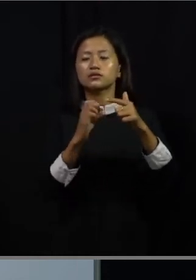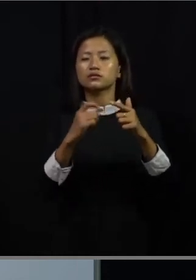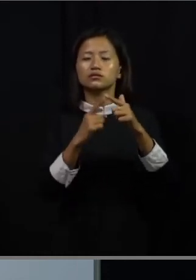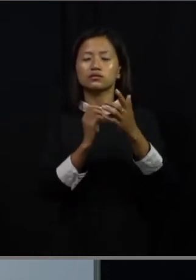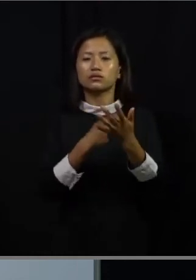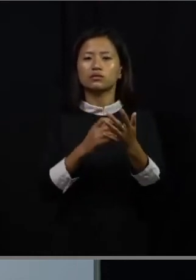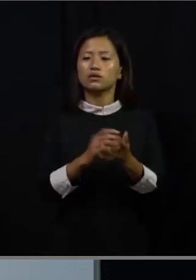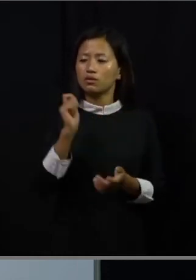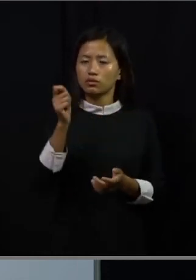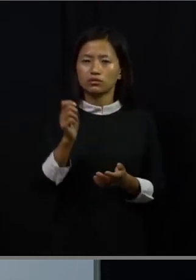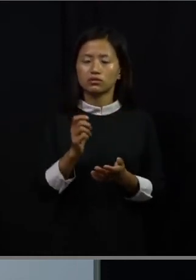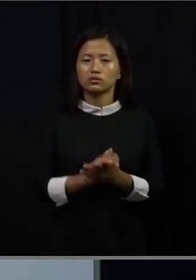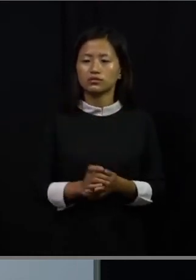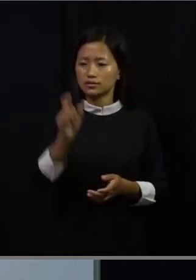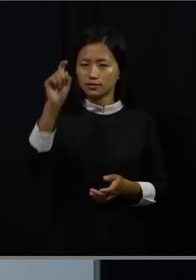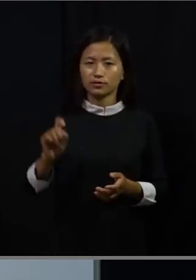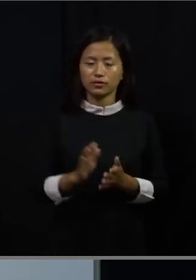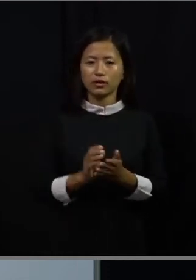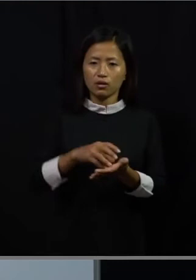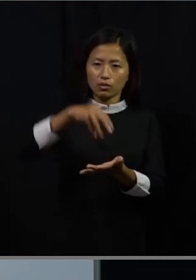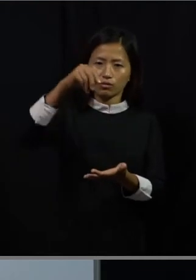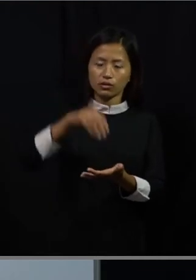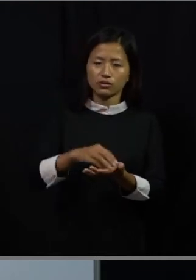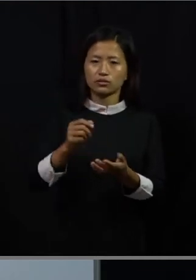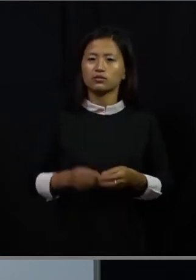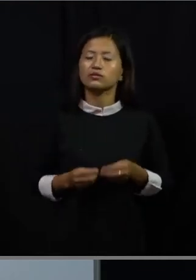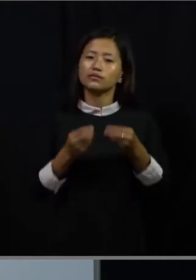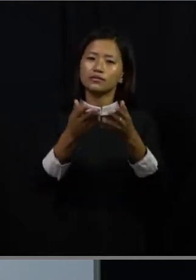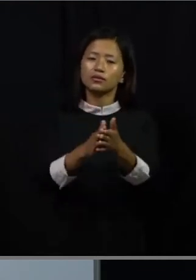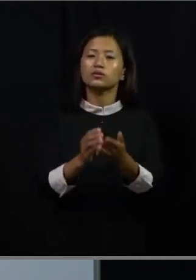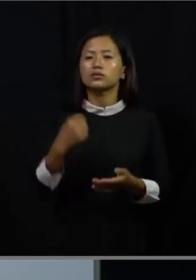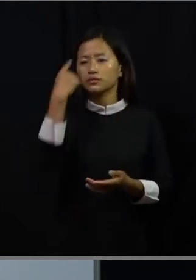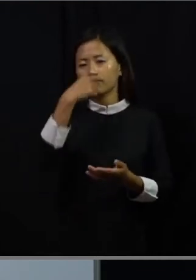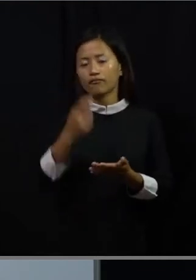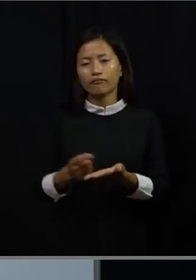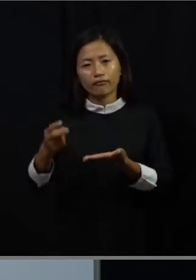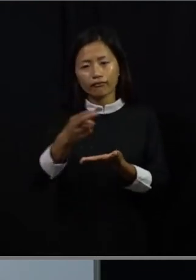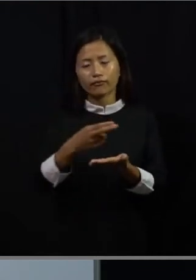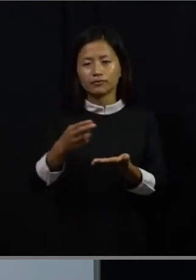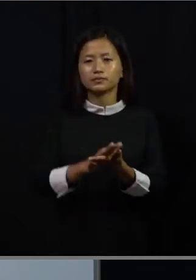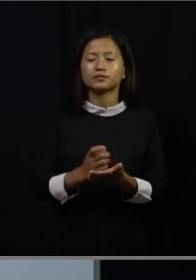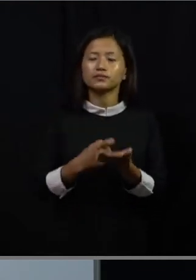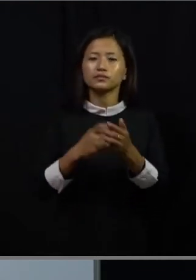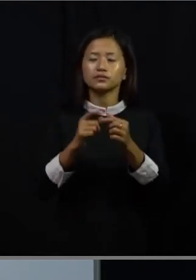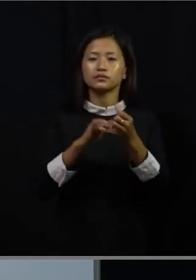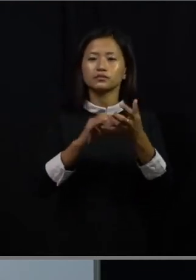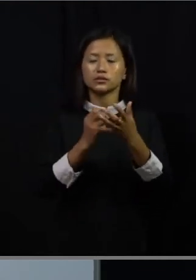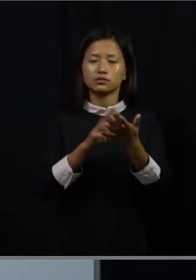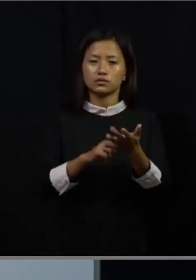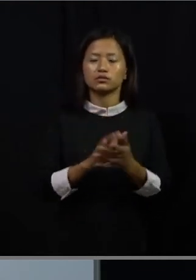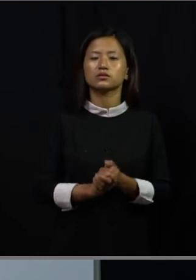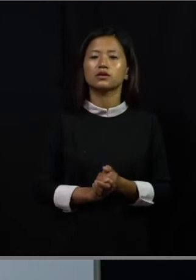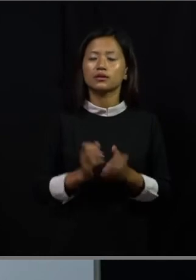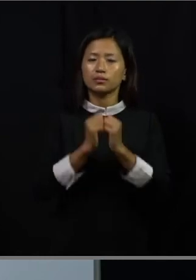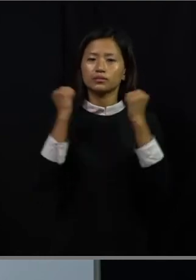also those workers need rice or food grains, and which is being supplied by the farmers, right? So that is the reason why it says that, you know, in